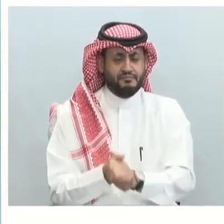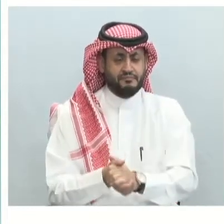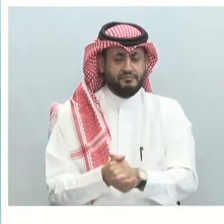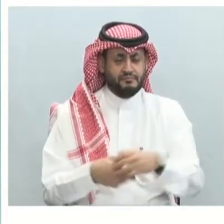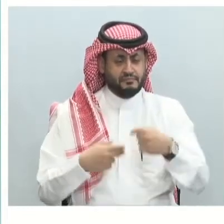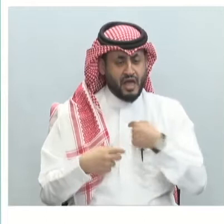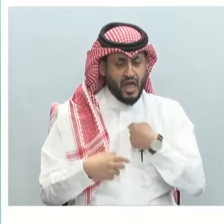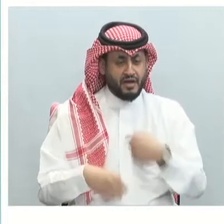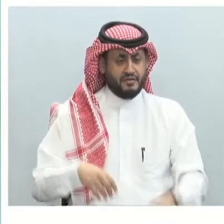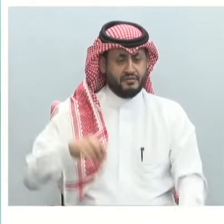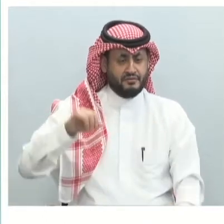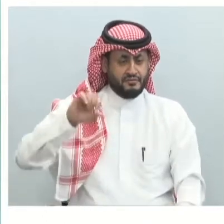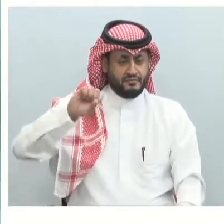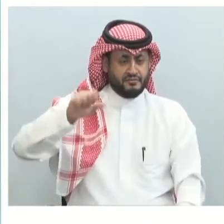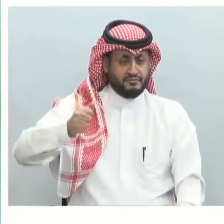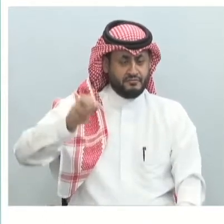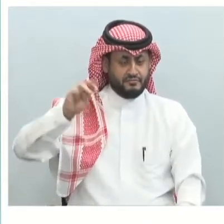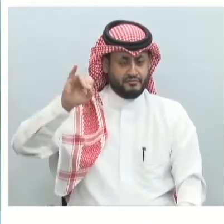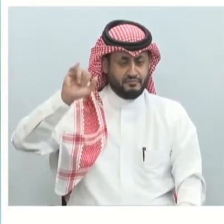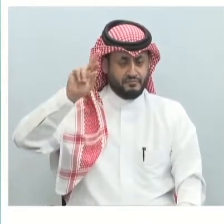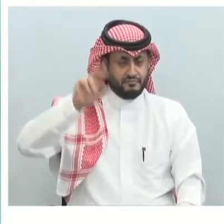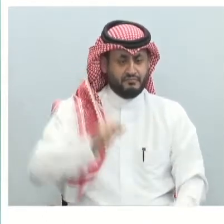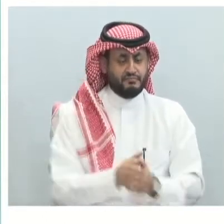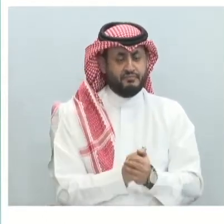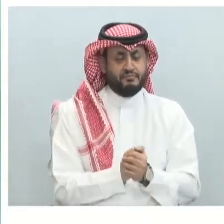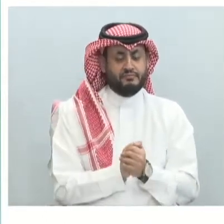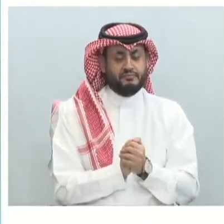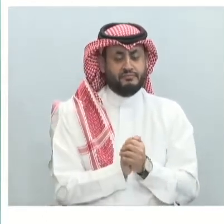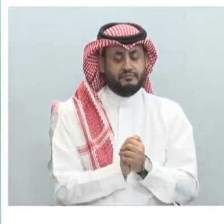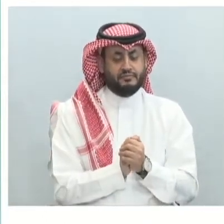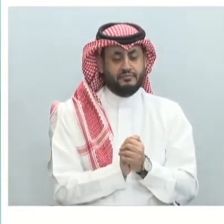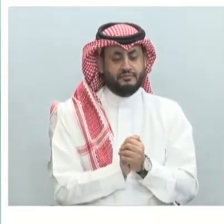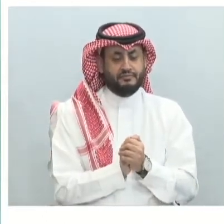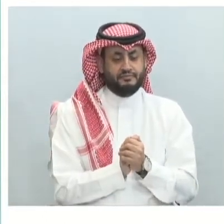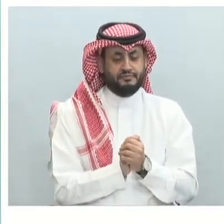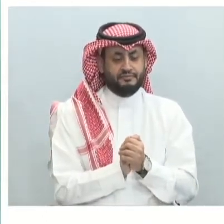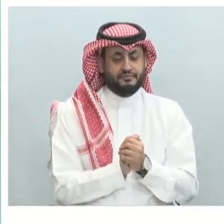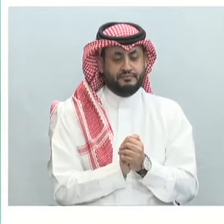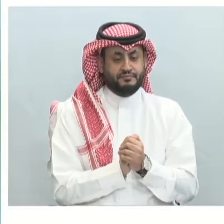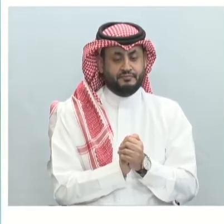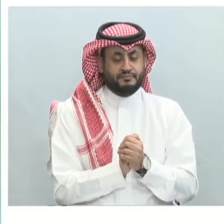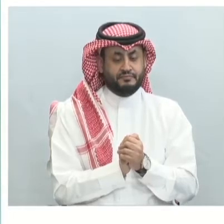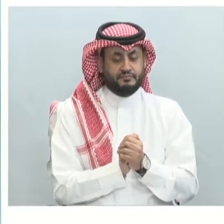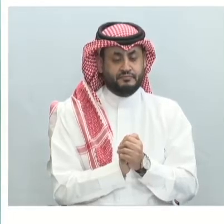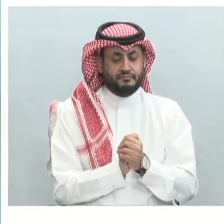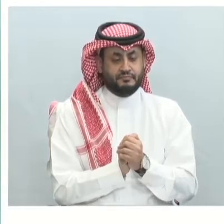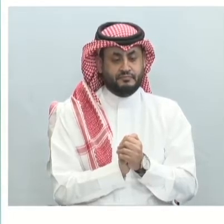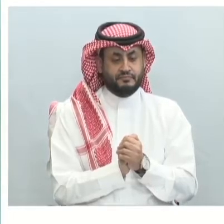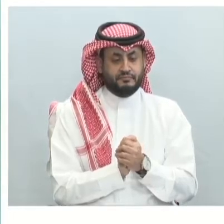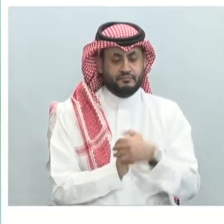Speaking. I am speaking. This is what? This is Samir. I'm speaking. Okay, so he says again...